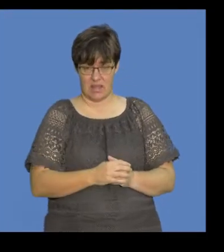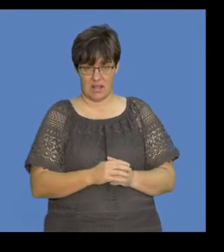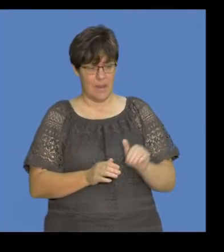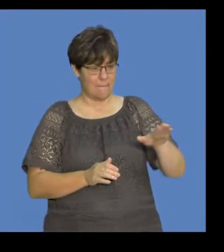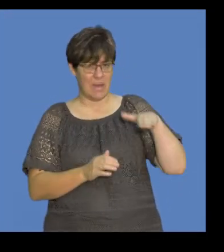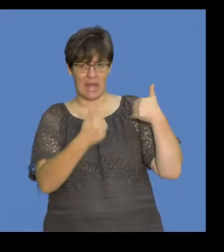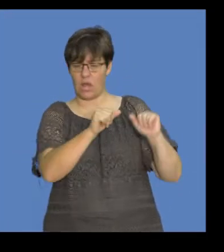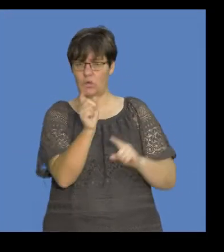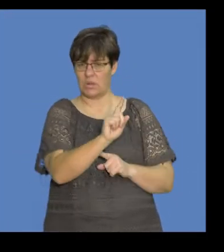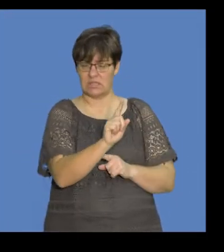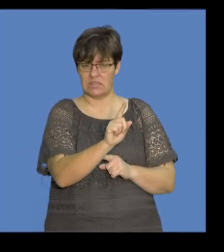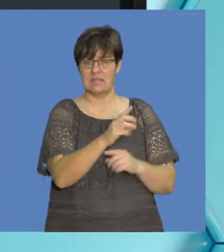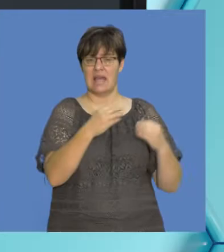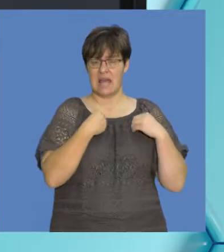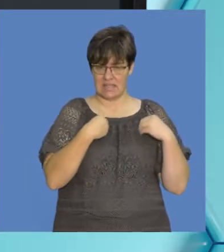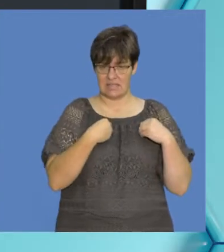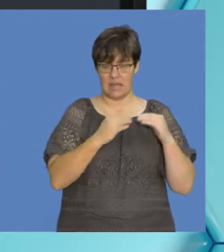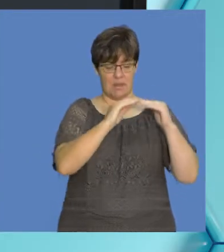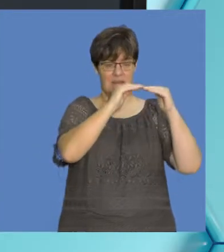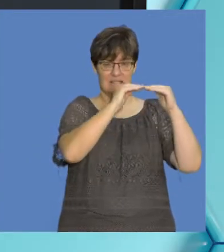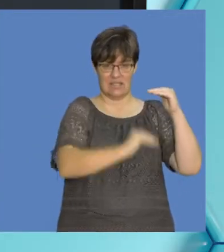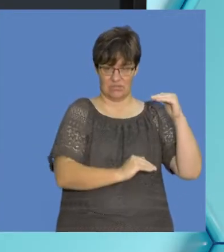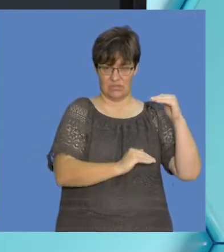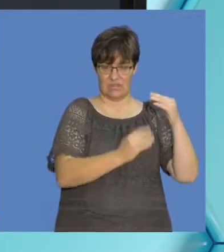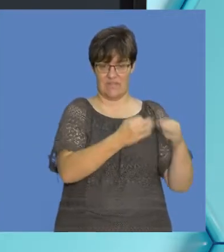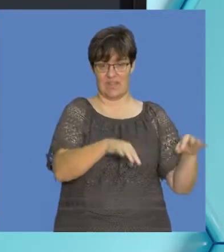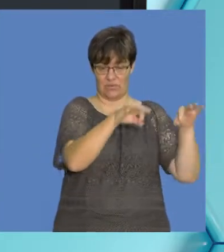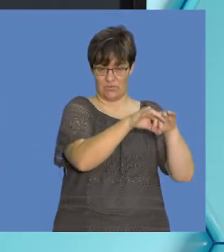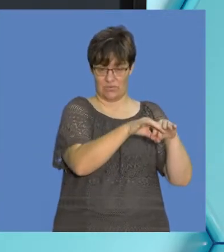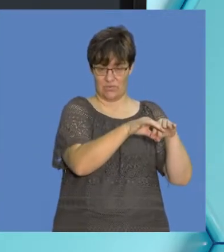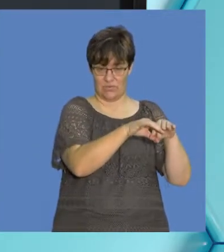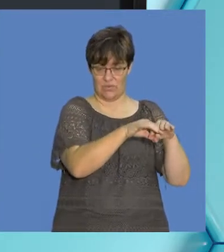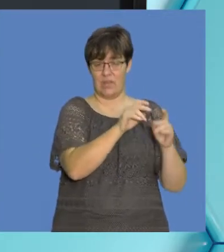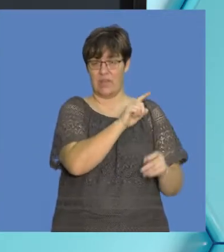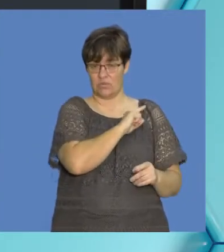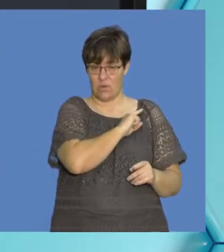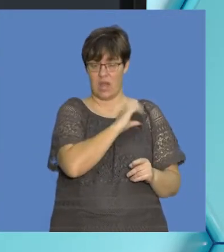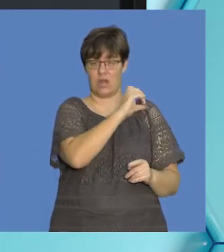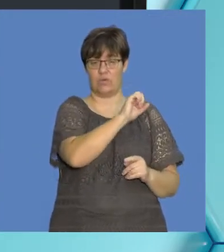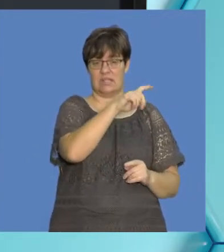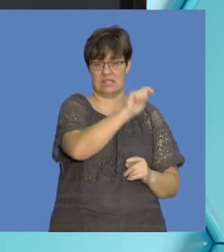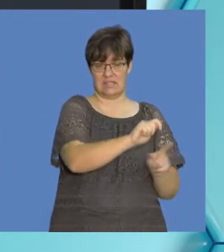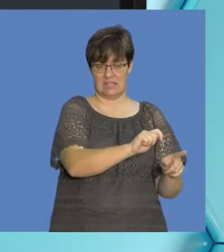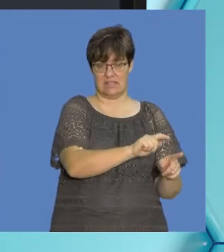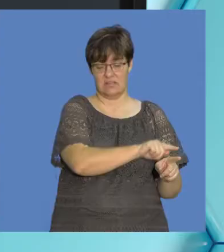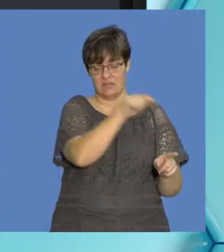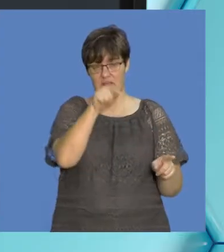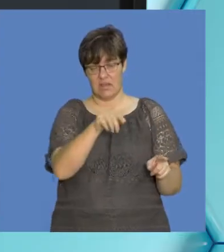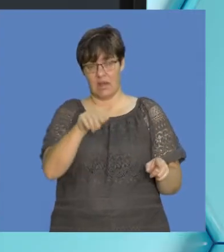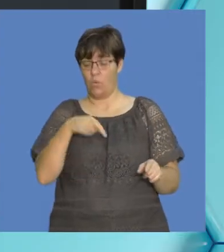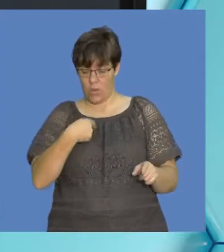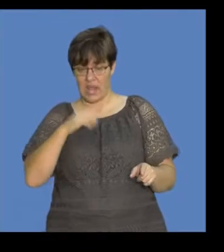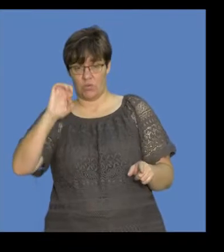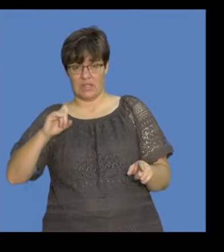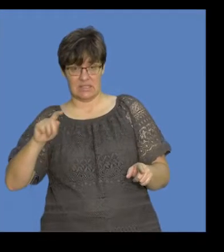bank account? It's an asset decreasing in value, therefore we credit it. So what's the bank going to do?